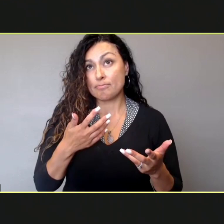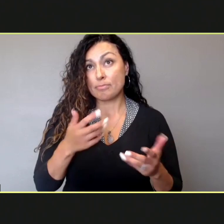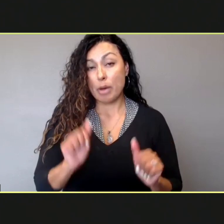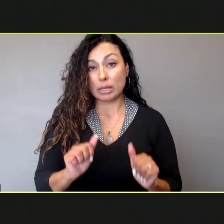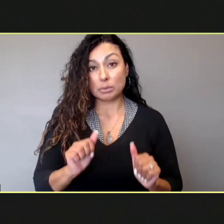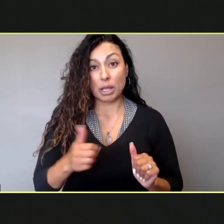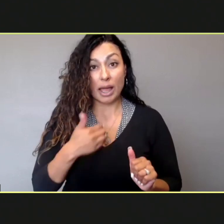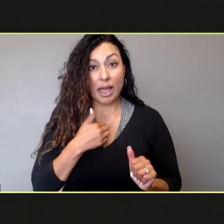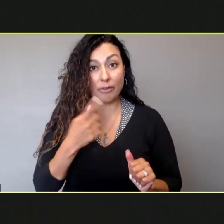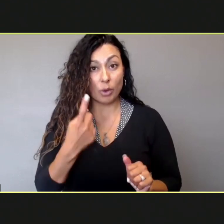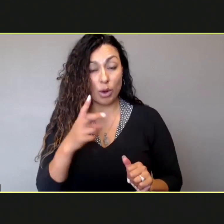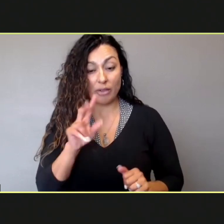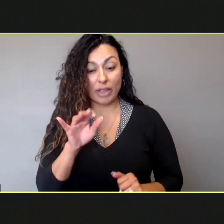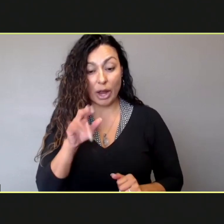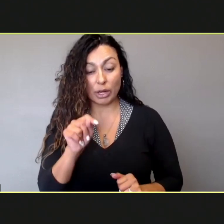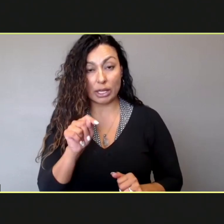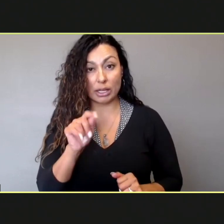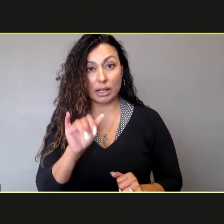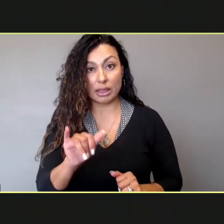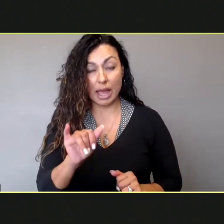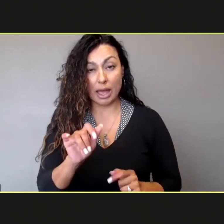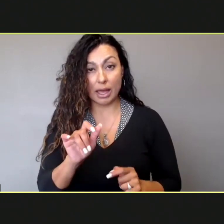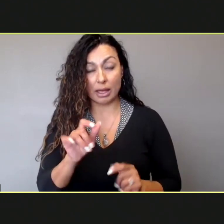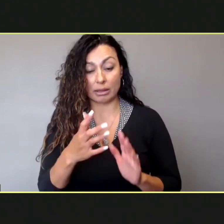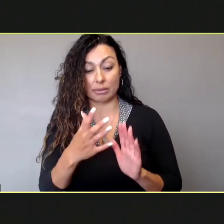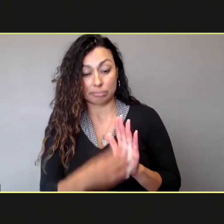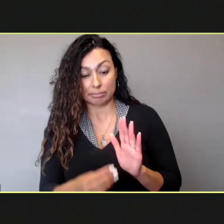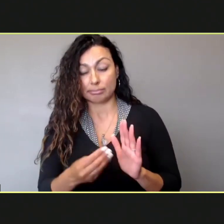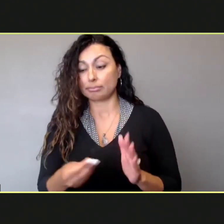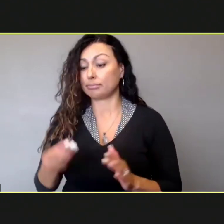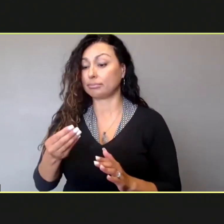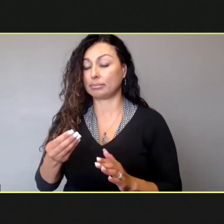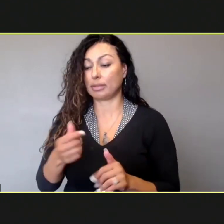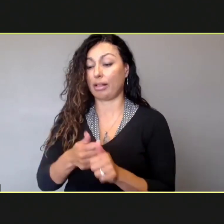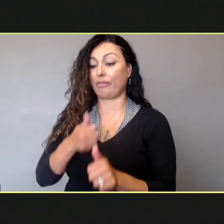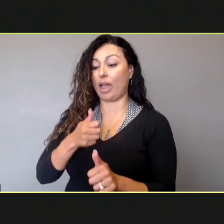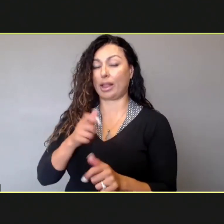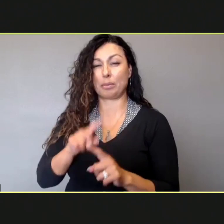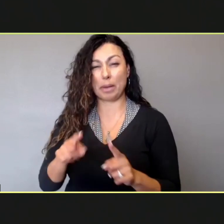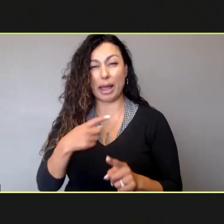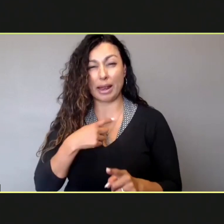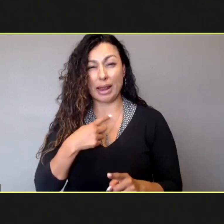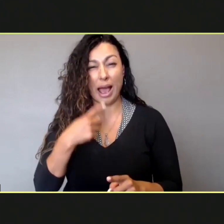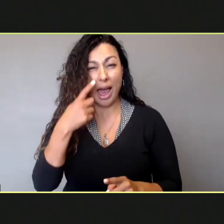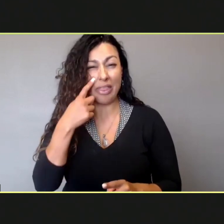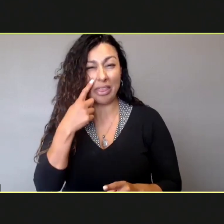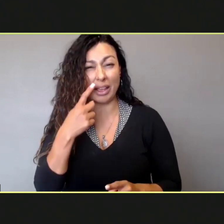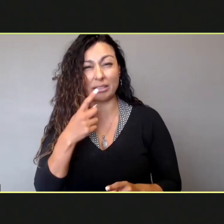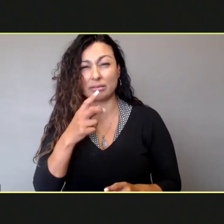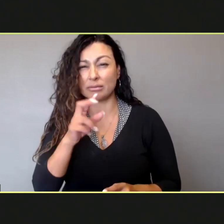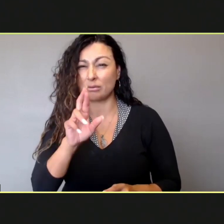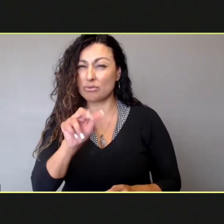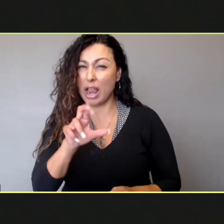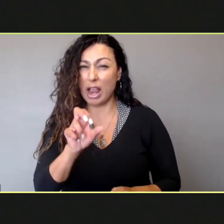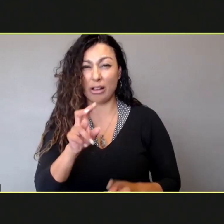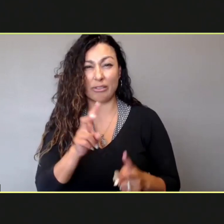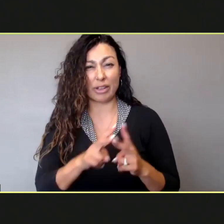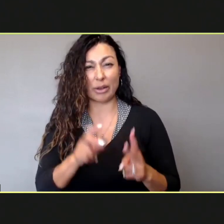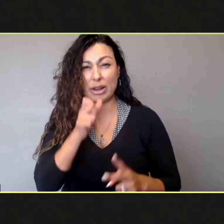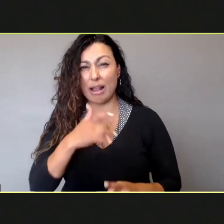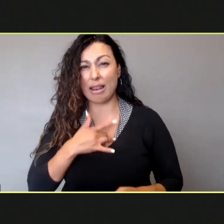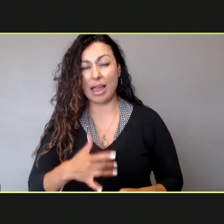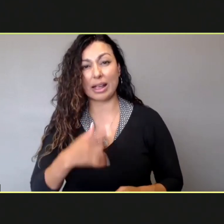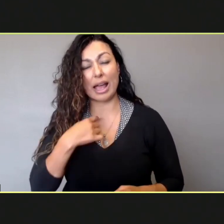variant, a mutation in the virus that could evade? I think it is, but I think it's pretty unlikely. I think the mechanism of action is what